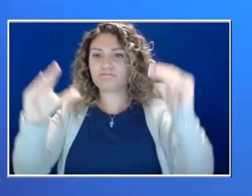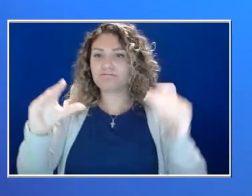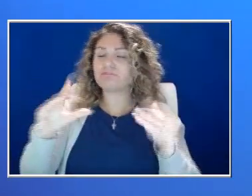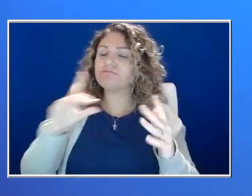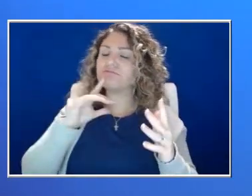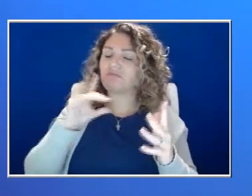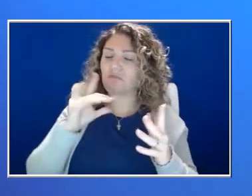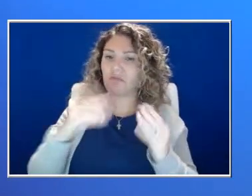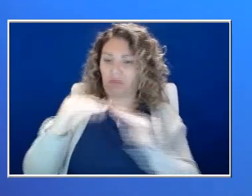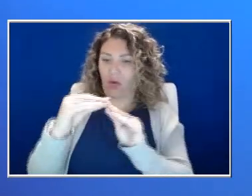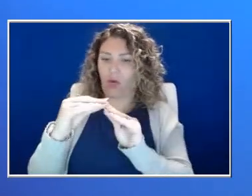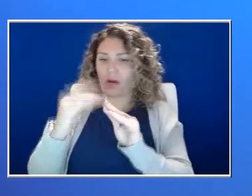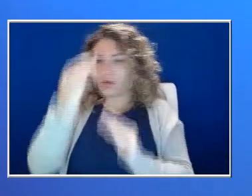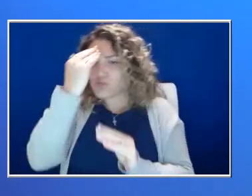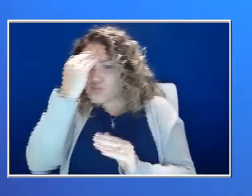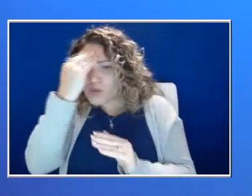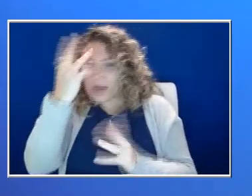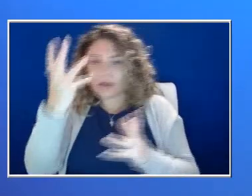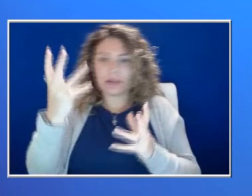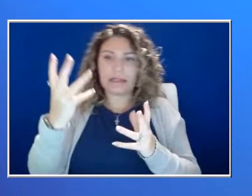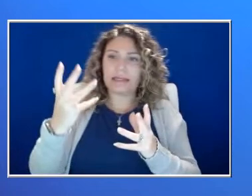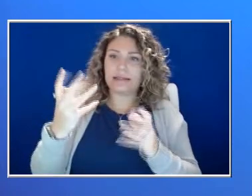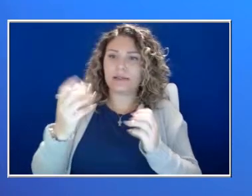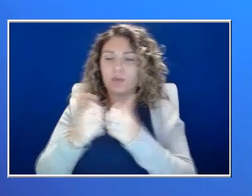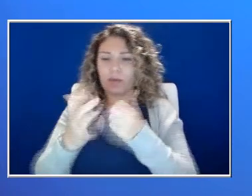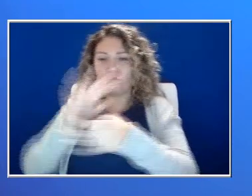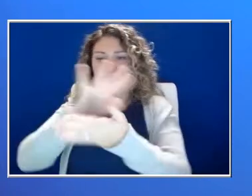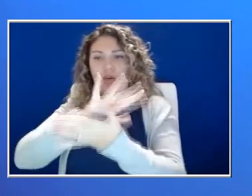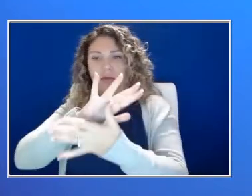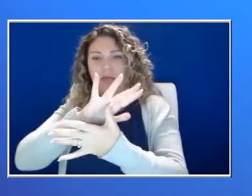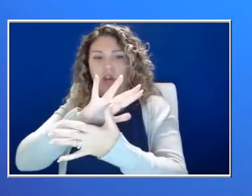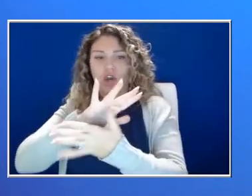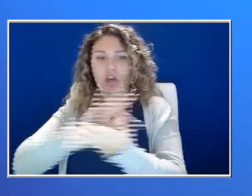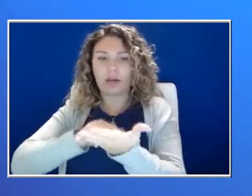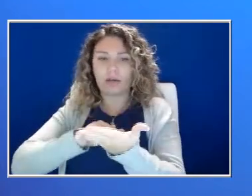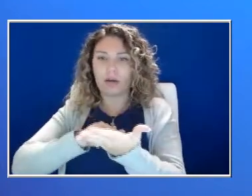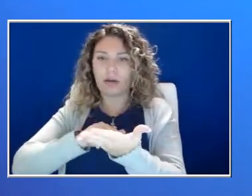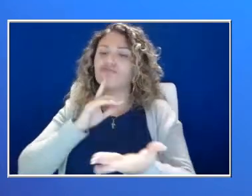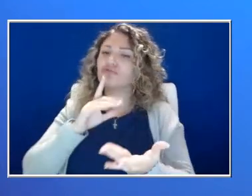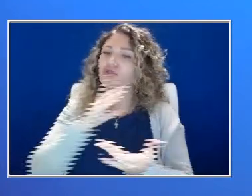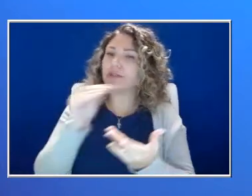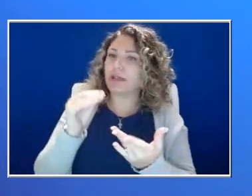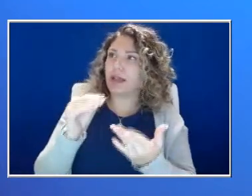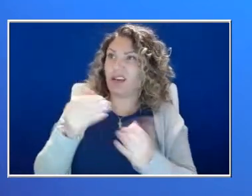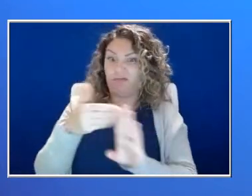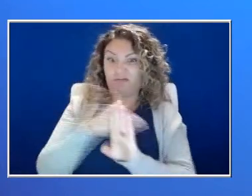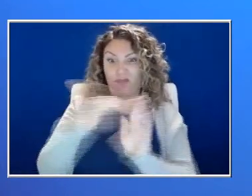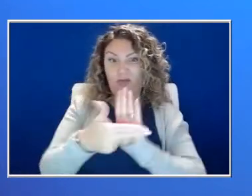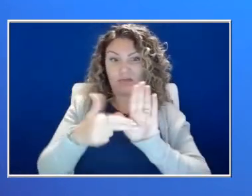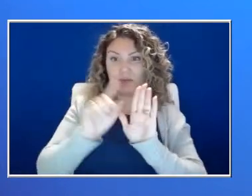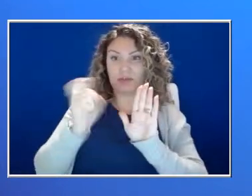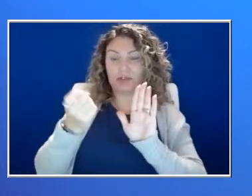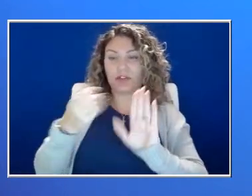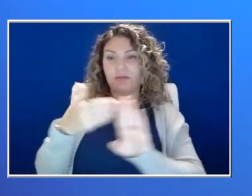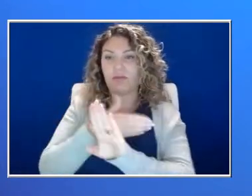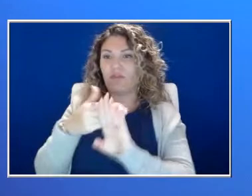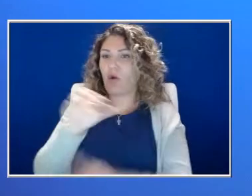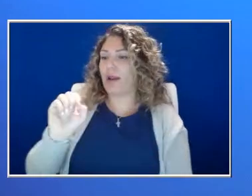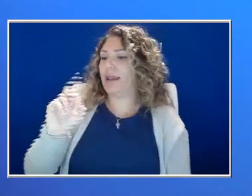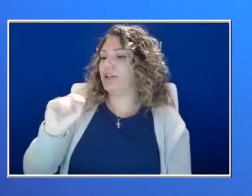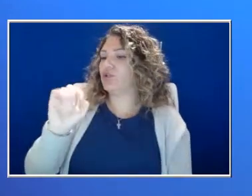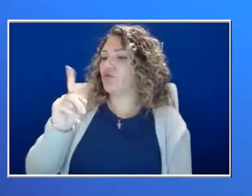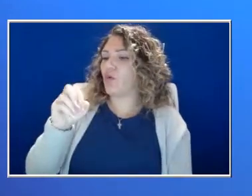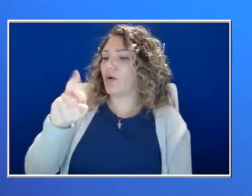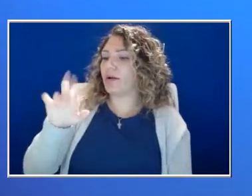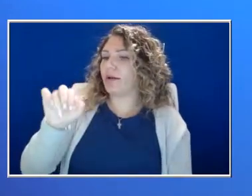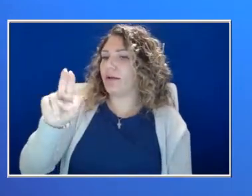internal medicine, primary care physicians. Now we're actually making the diagnosis even prior to have what we call the end organ damage. So we're diagnosing these patients who are very